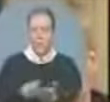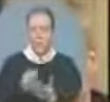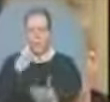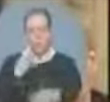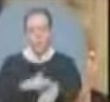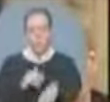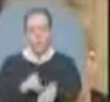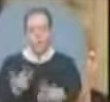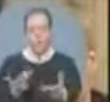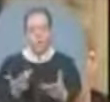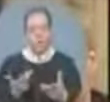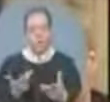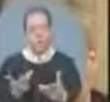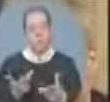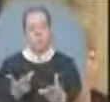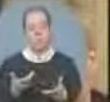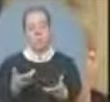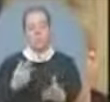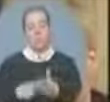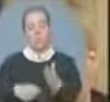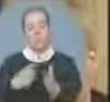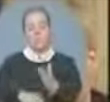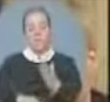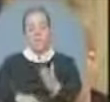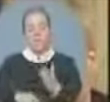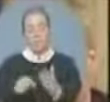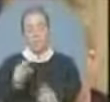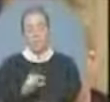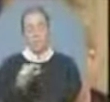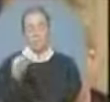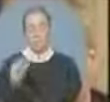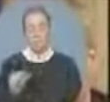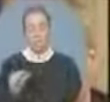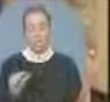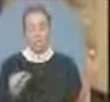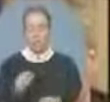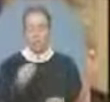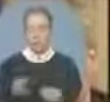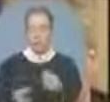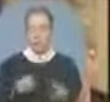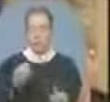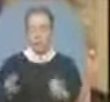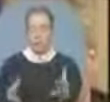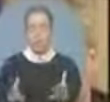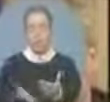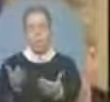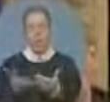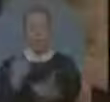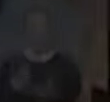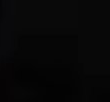government by giving tax cuts in the billions to their friends. Why won't the Prime Minister understand the real economic situation?